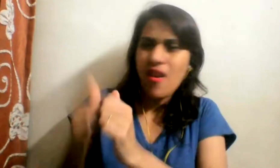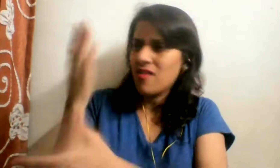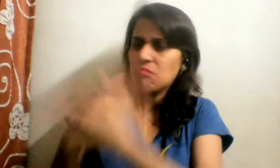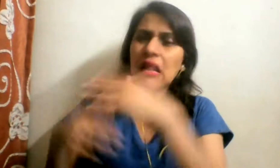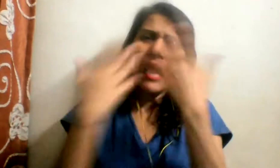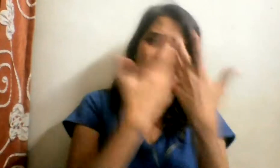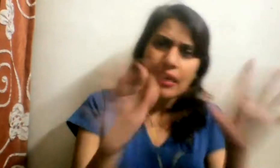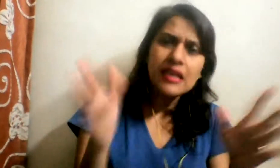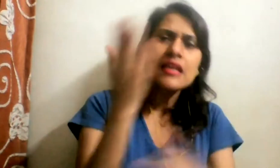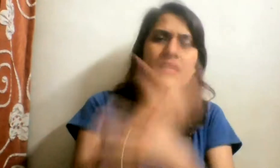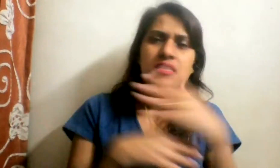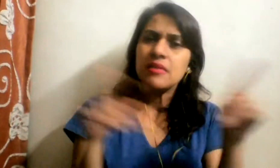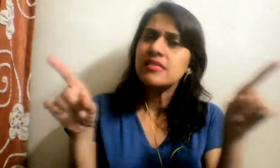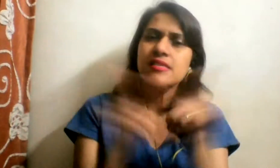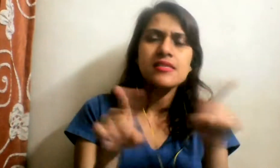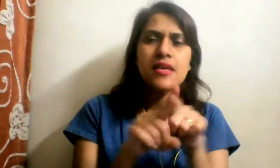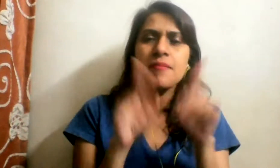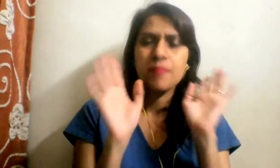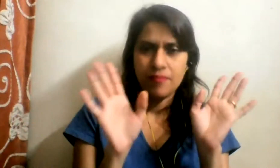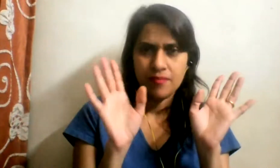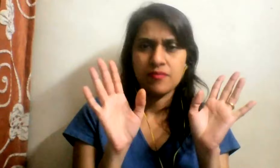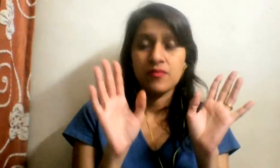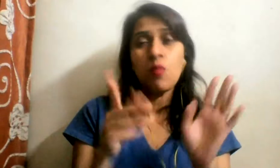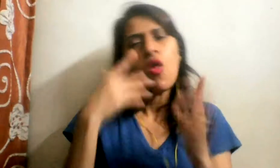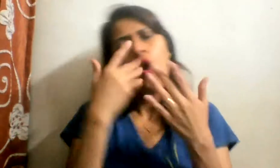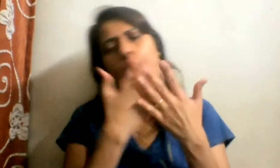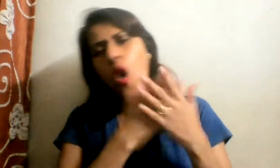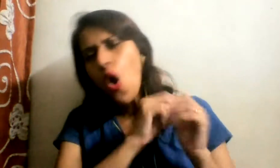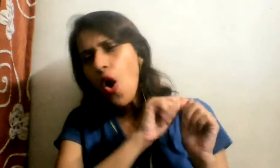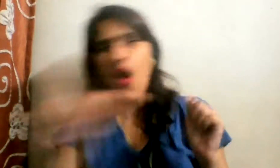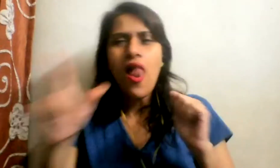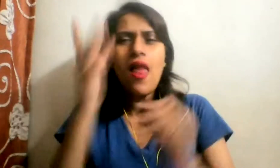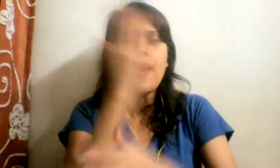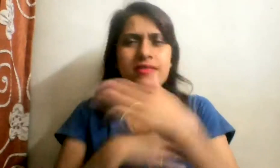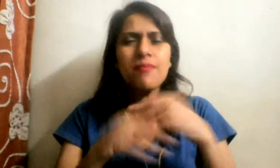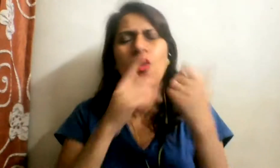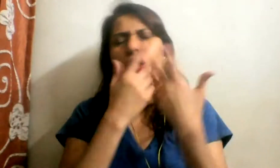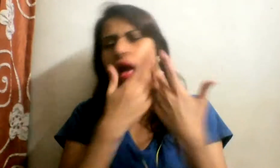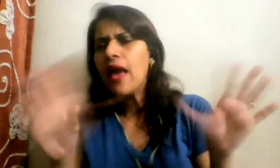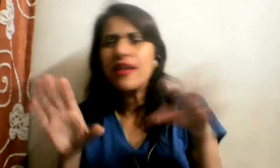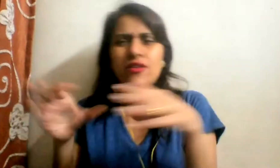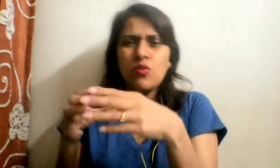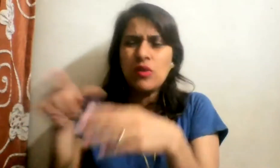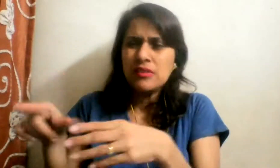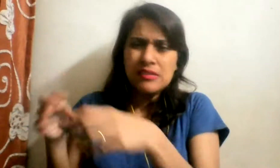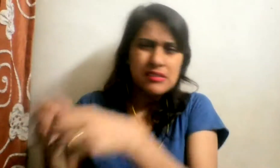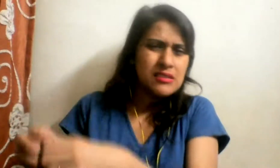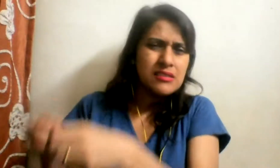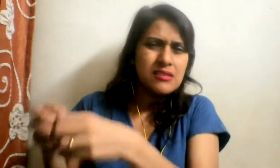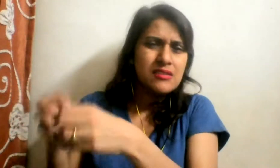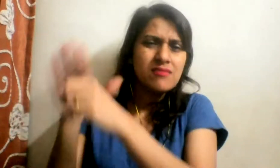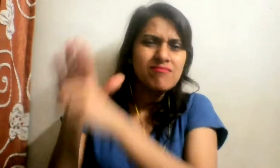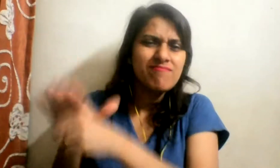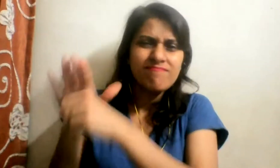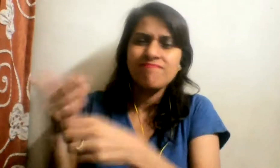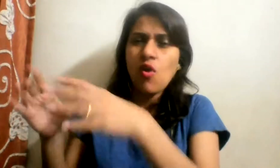So if they take a study on every disability or any other marginalized population, they will come with the same state, with